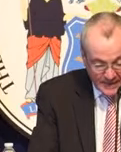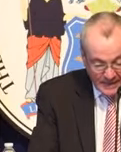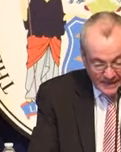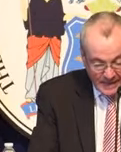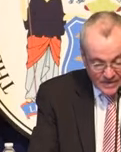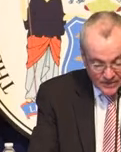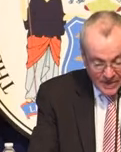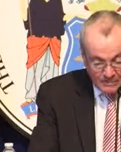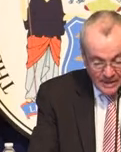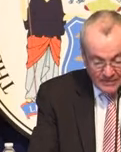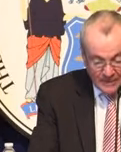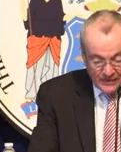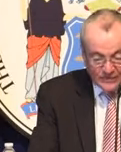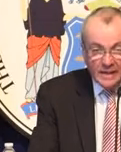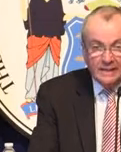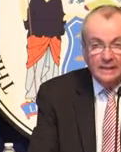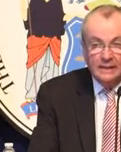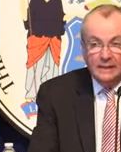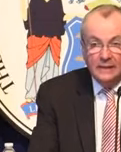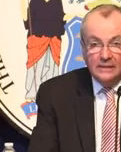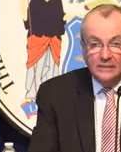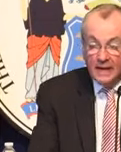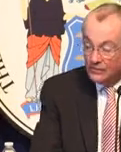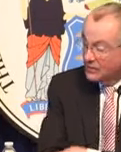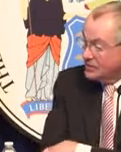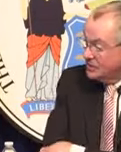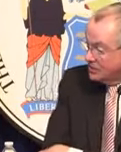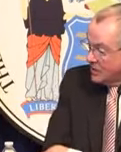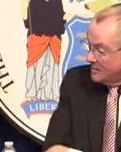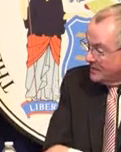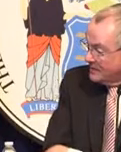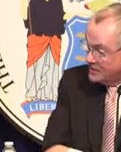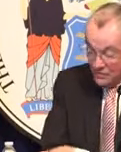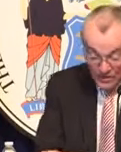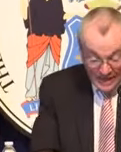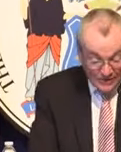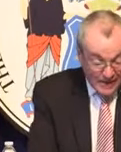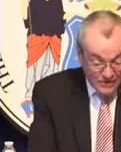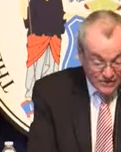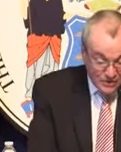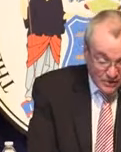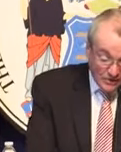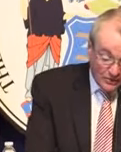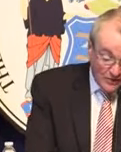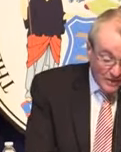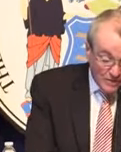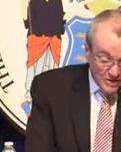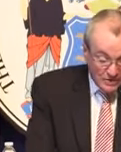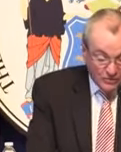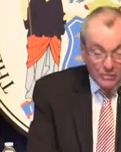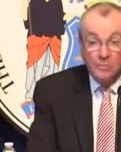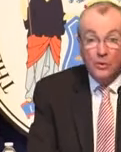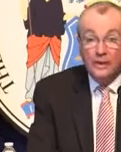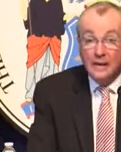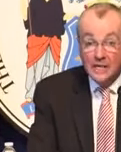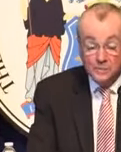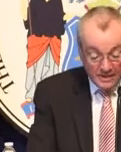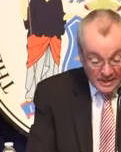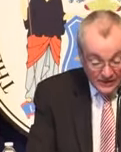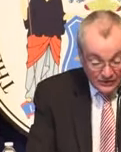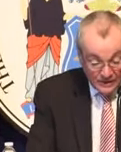covid19.nj.gov. As of 10 p.m. last night, 8,000, and Judy, you'll correct me if I have this wrong, 8,270 residents were